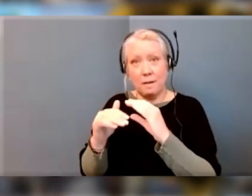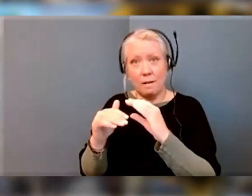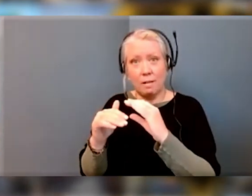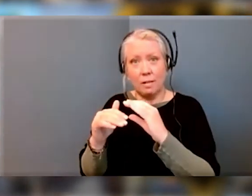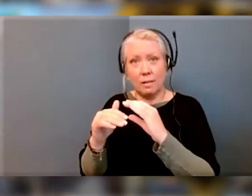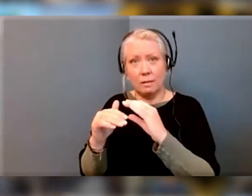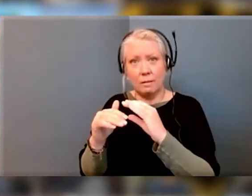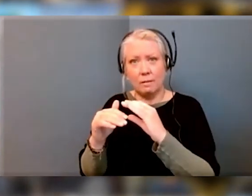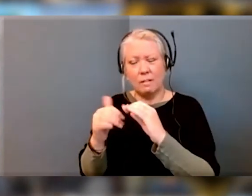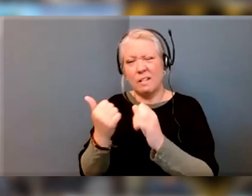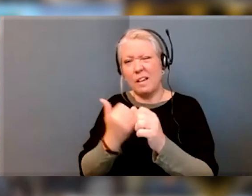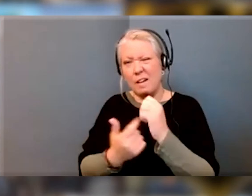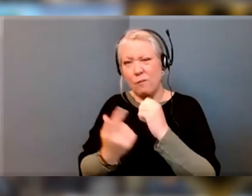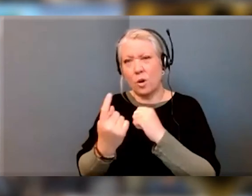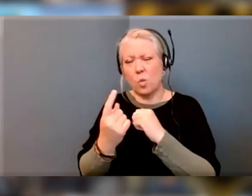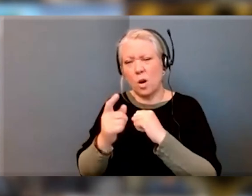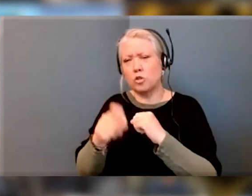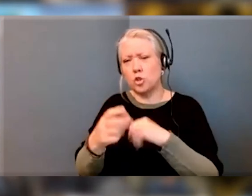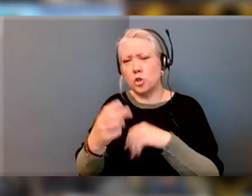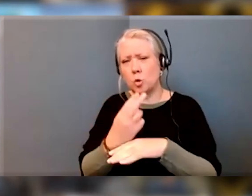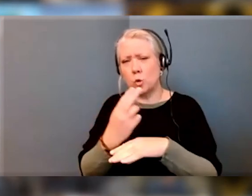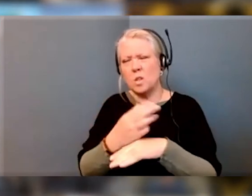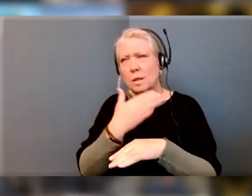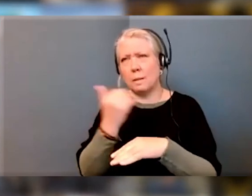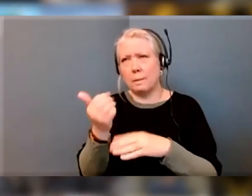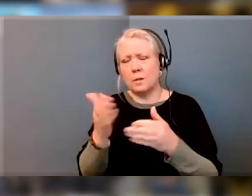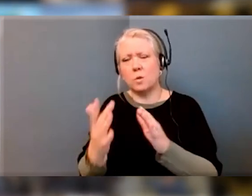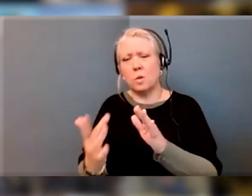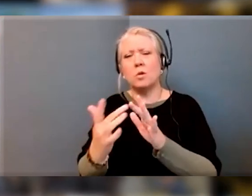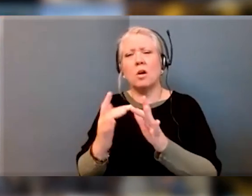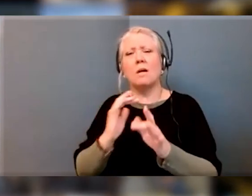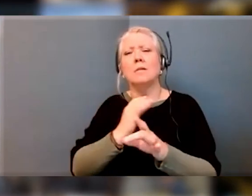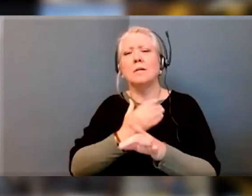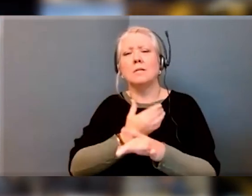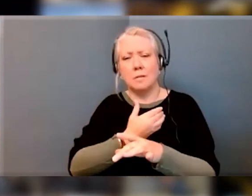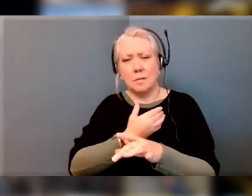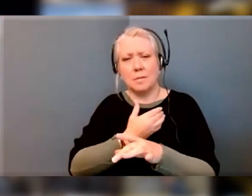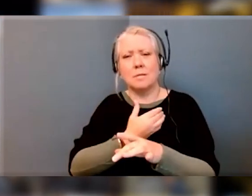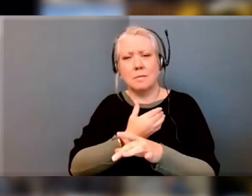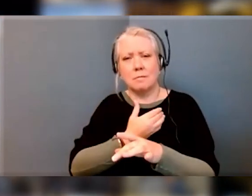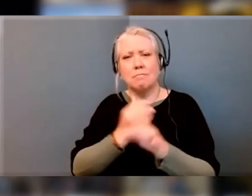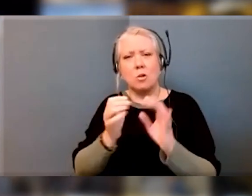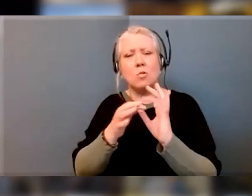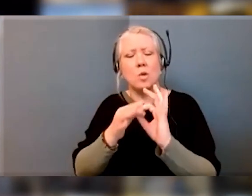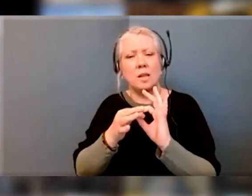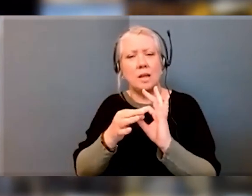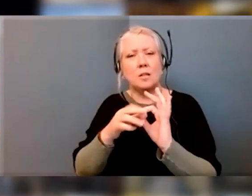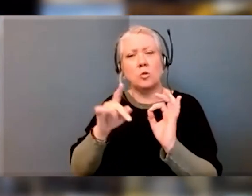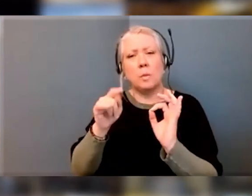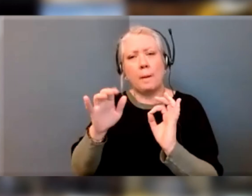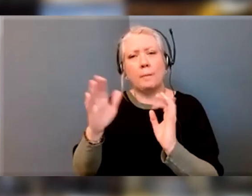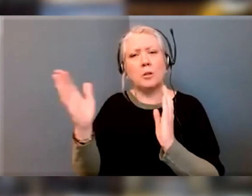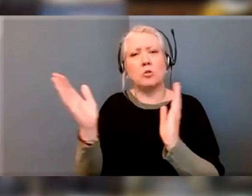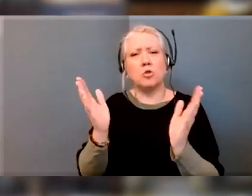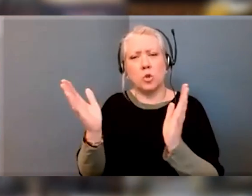recommending that everyone use to contact us concerning their public service application,